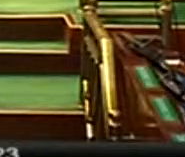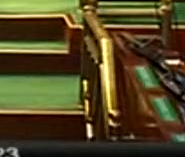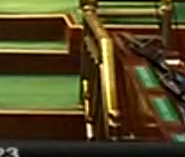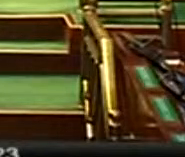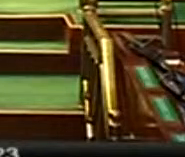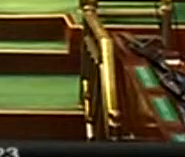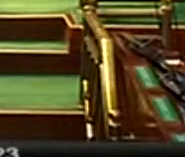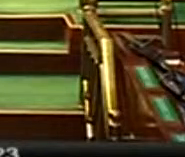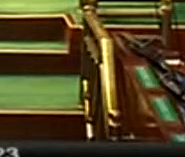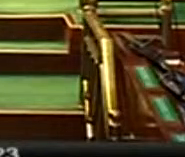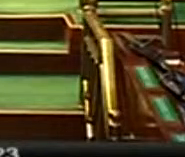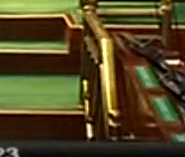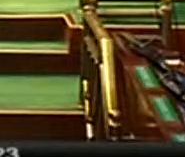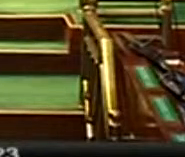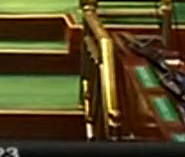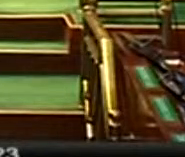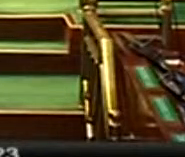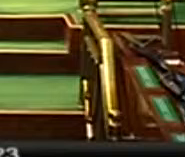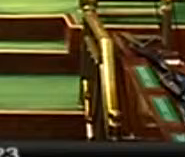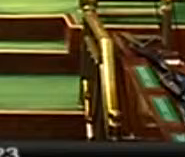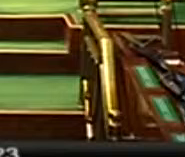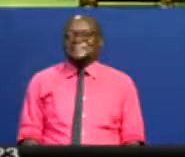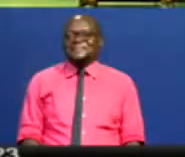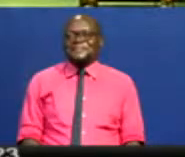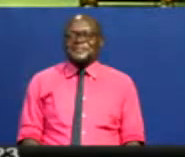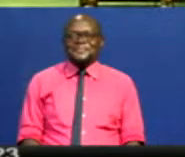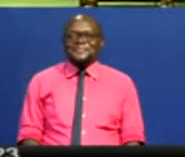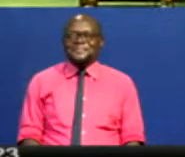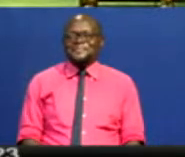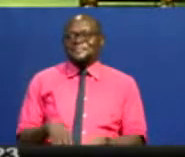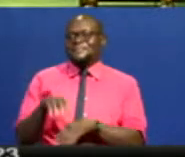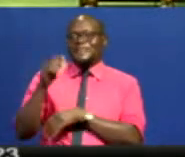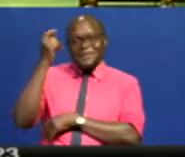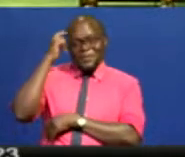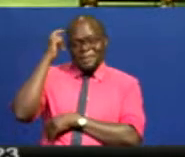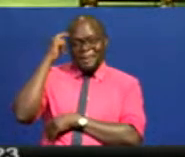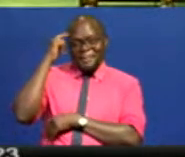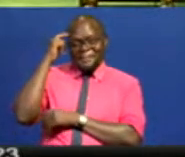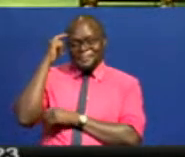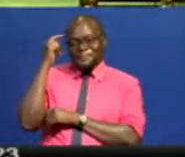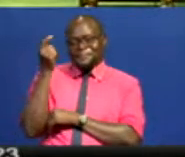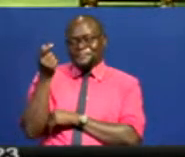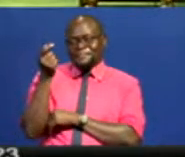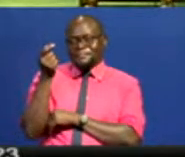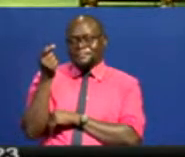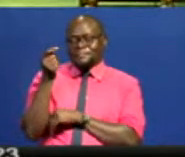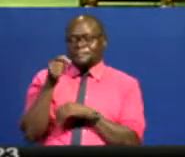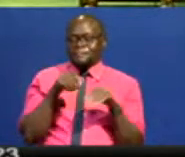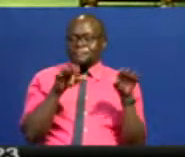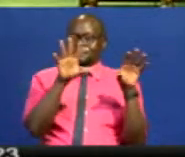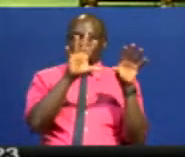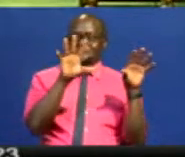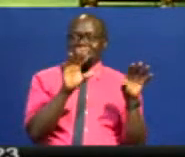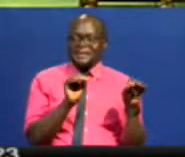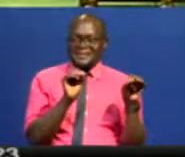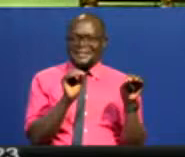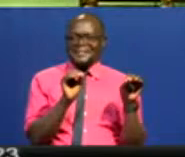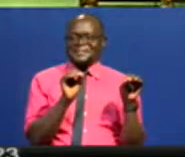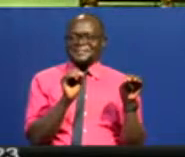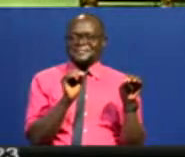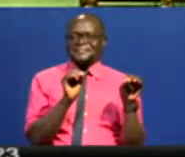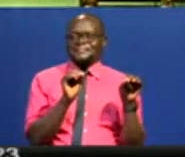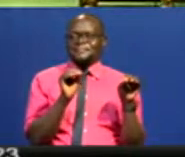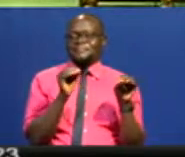right. Mr. Speaker, you recall during the budget making process and